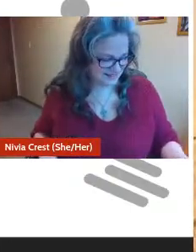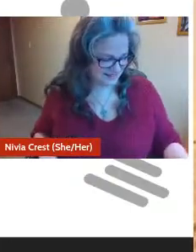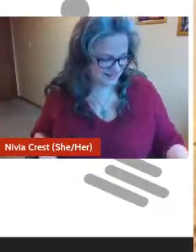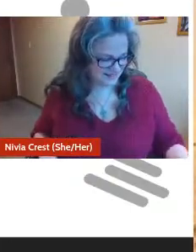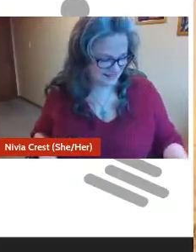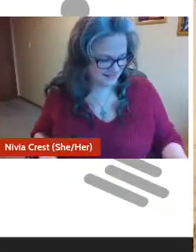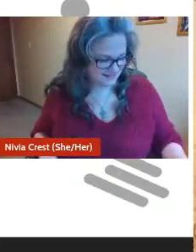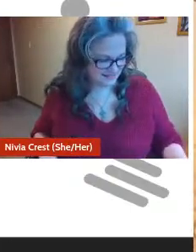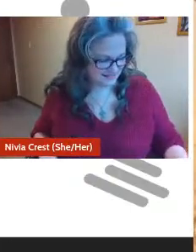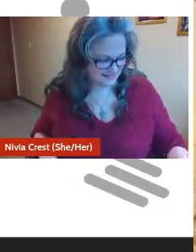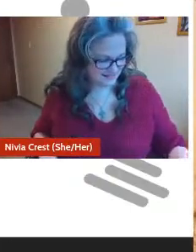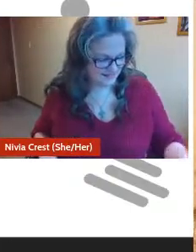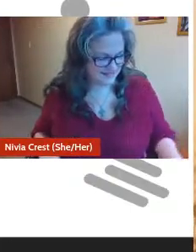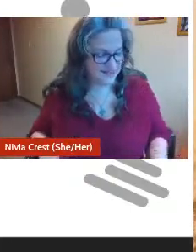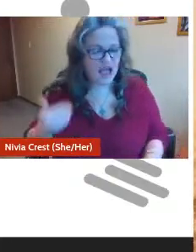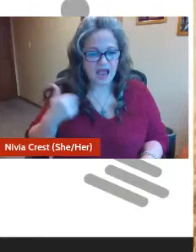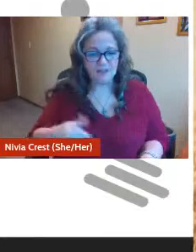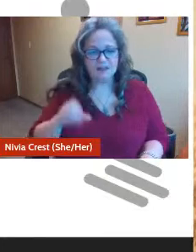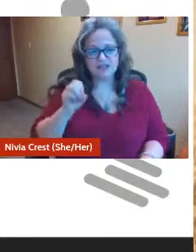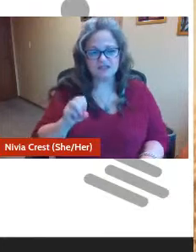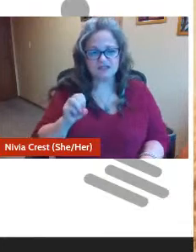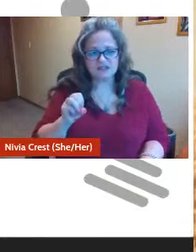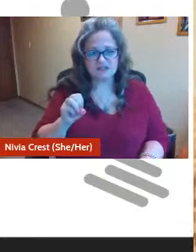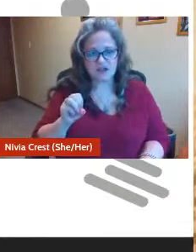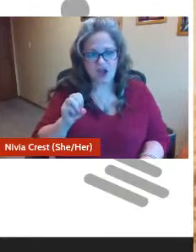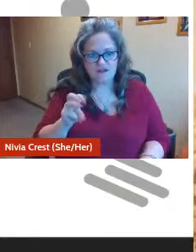My full-time, I'm a software engineer /